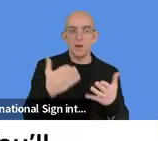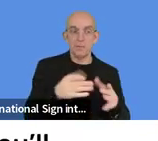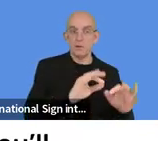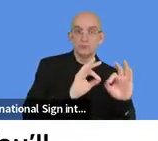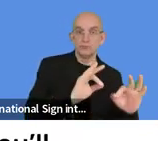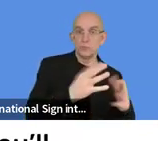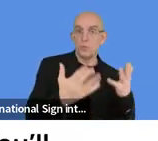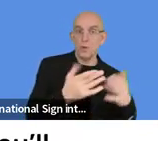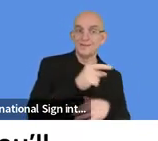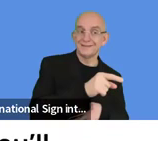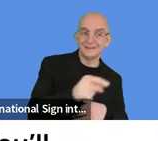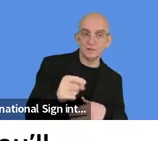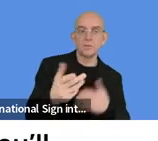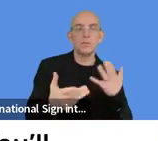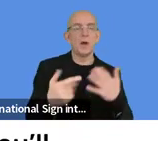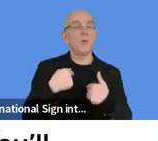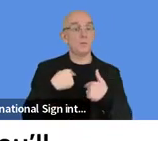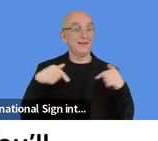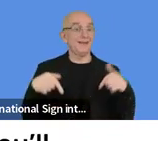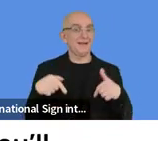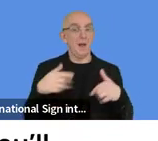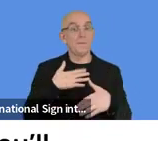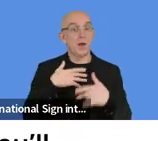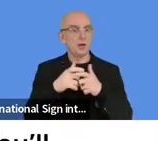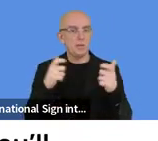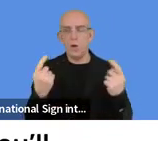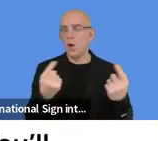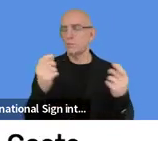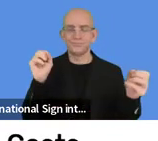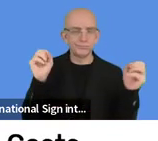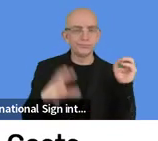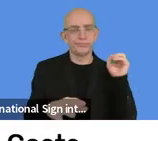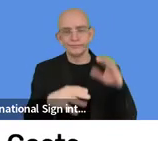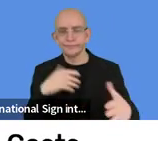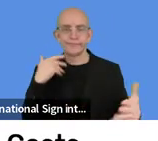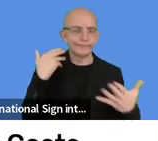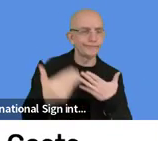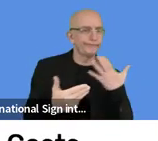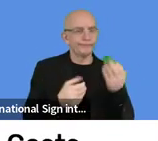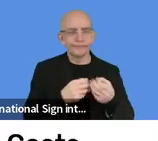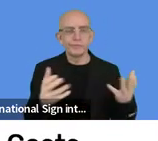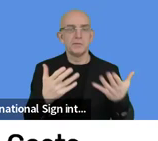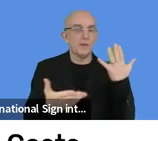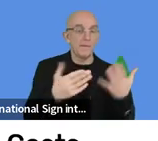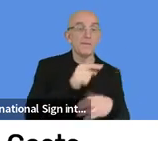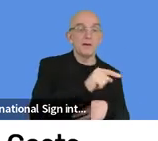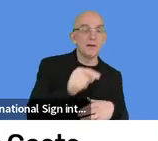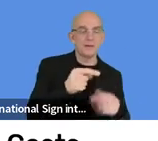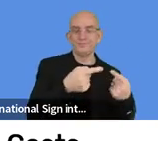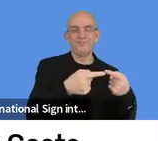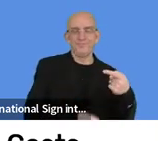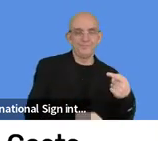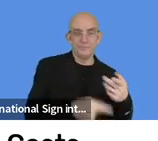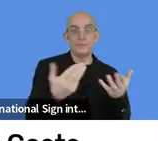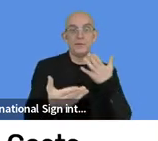experimenting constantly. And that is a really important part of what it is to grow your company, you grow your business.